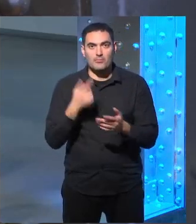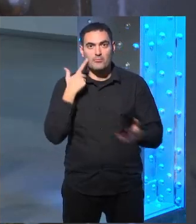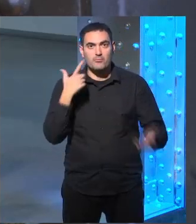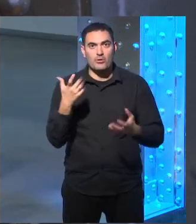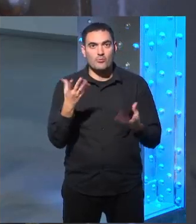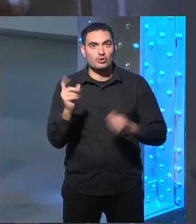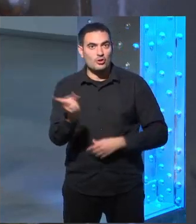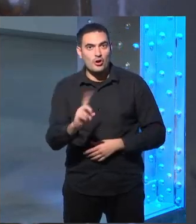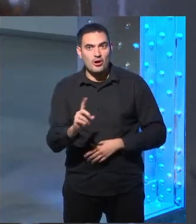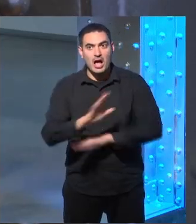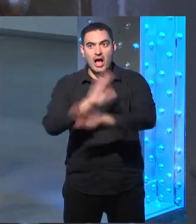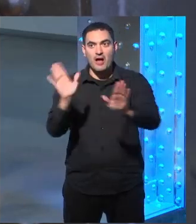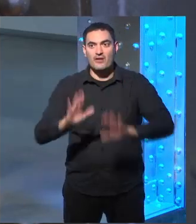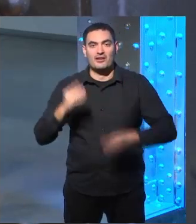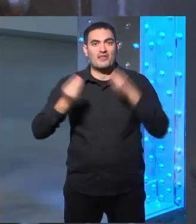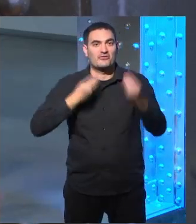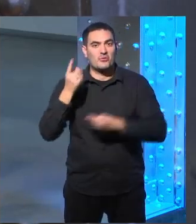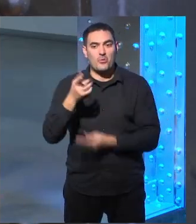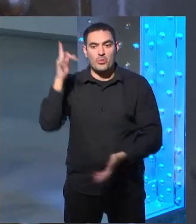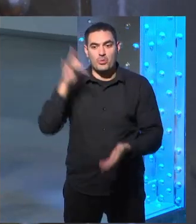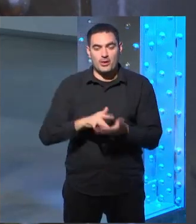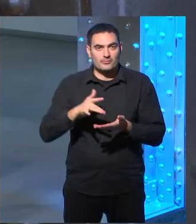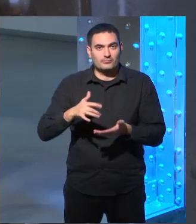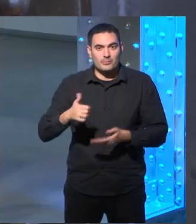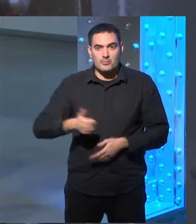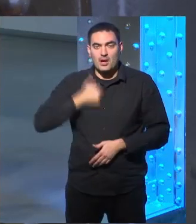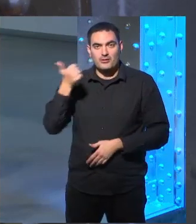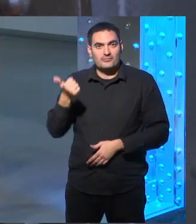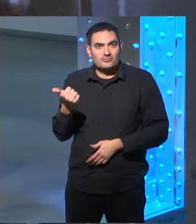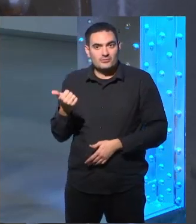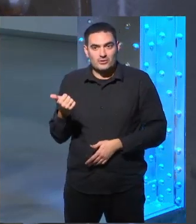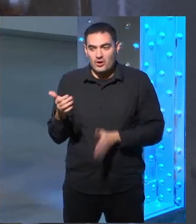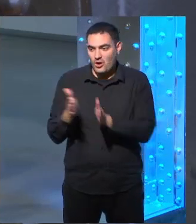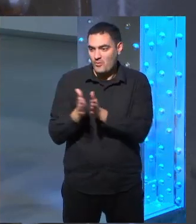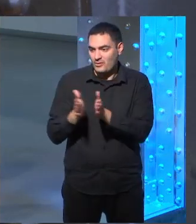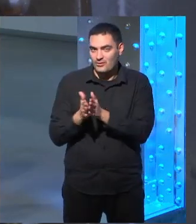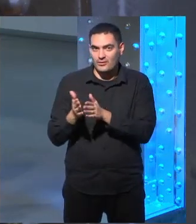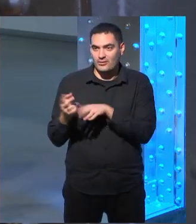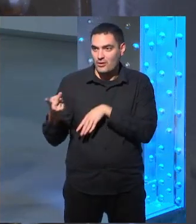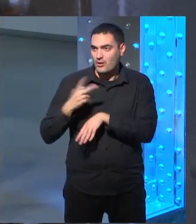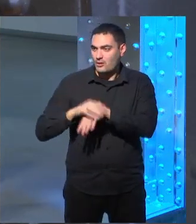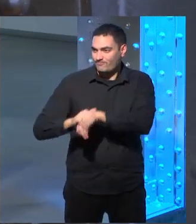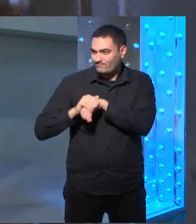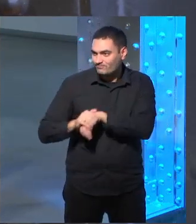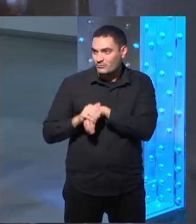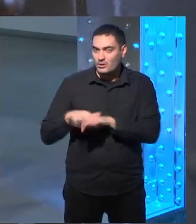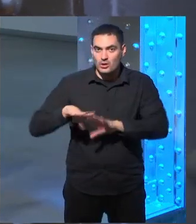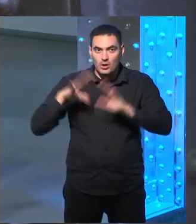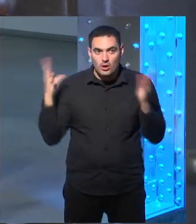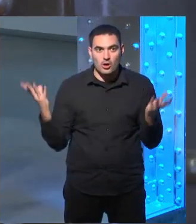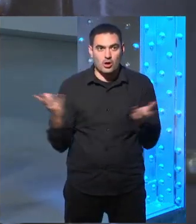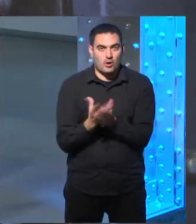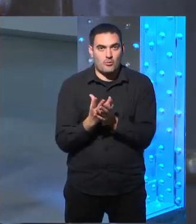knowledge and soft skills, there's something that I thought about when I was talking with a